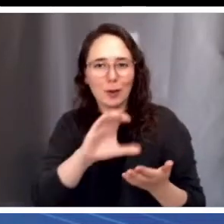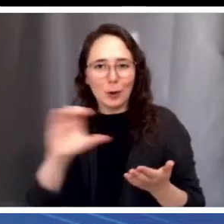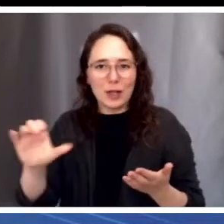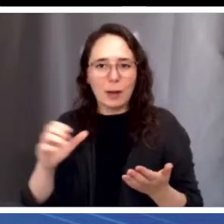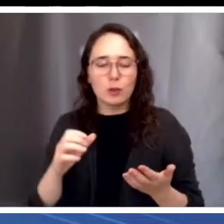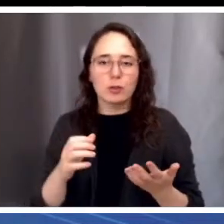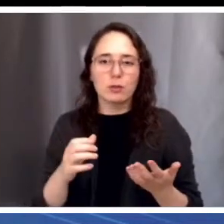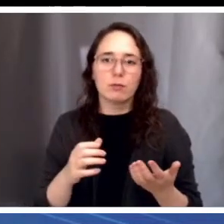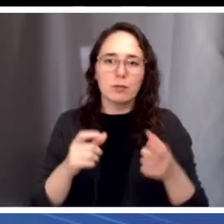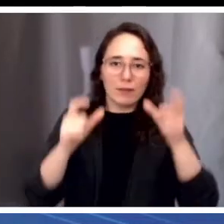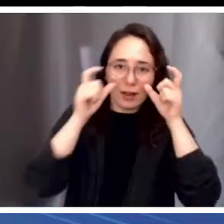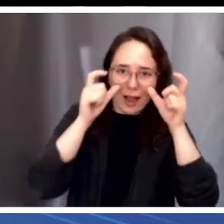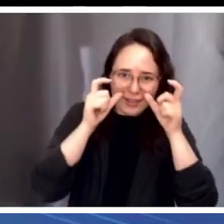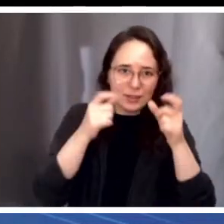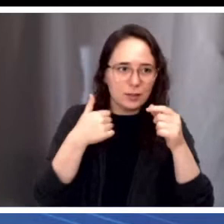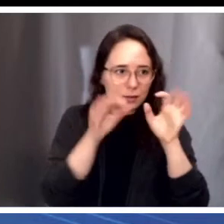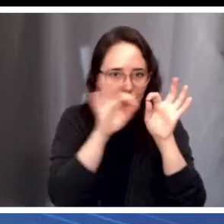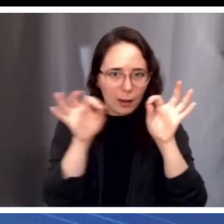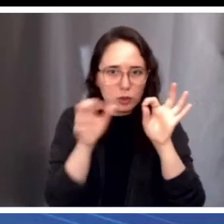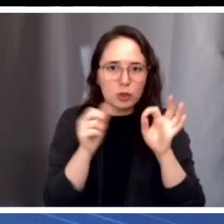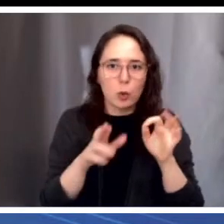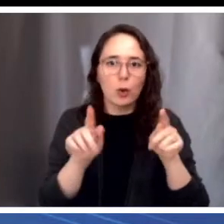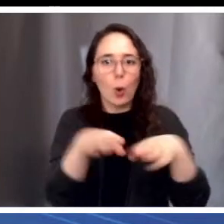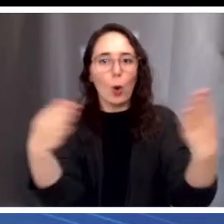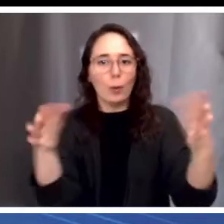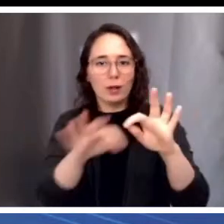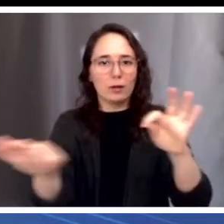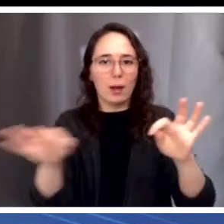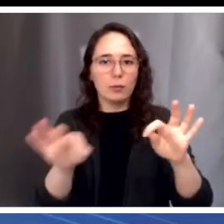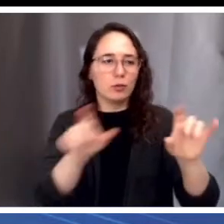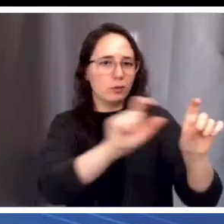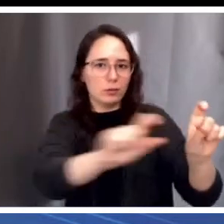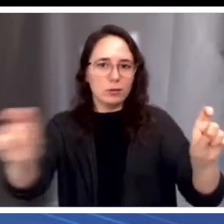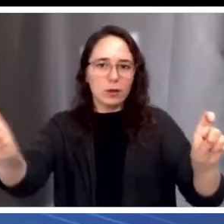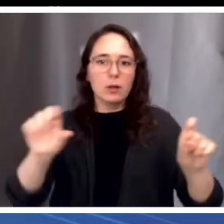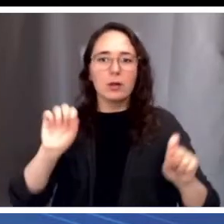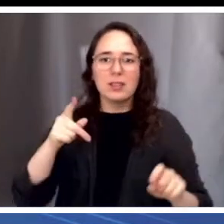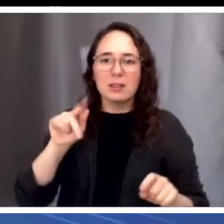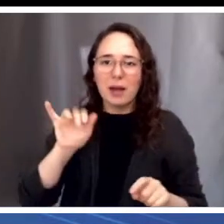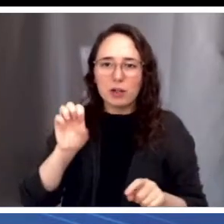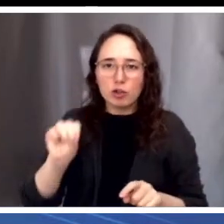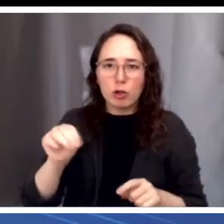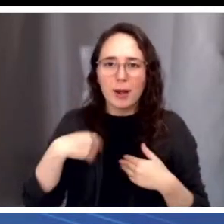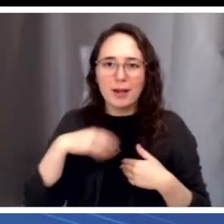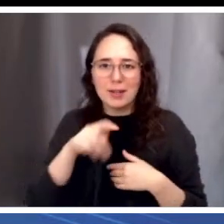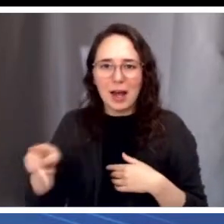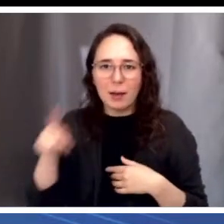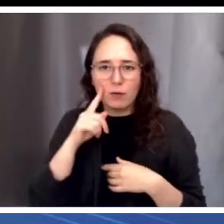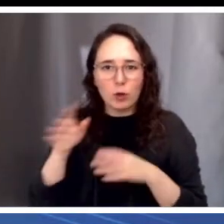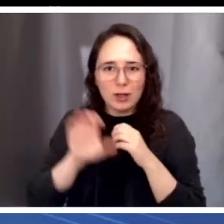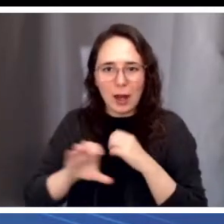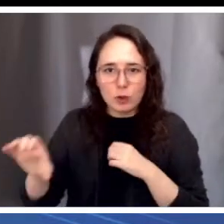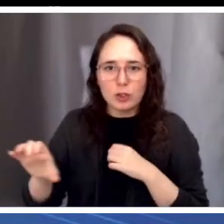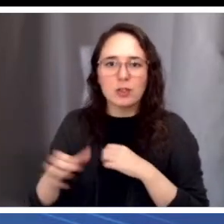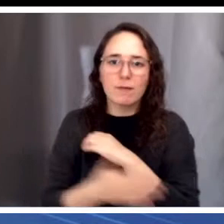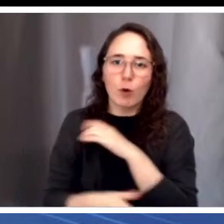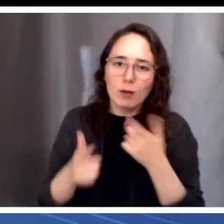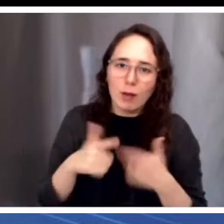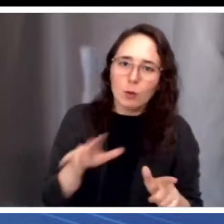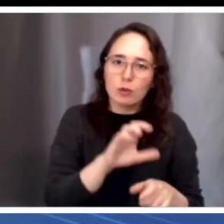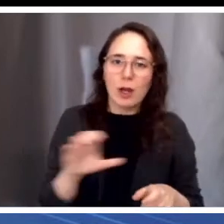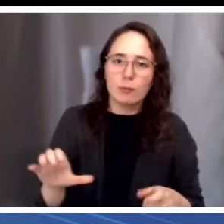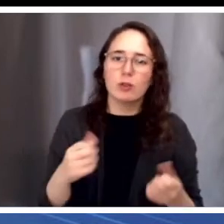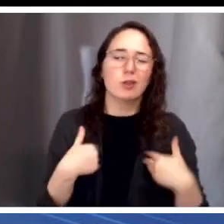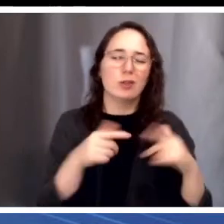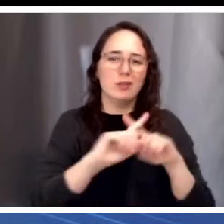people have Google Glasses for all, there's all types of things they're doing now. They have an app on the phone. Spectrum's using an app now for audio description and captions, foreign language. There's many ways now